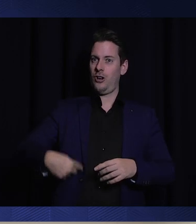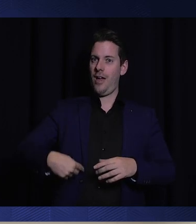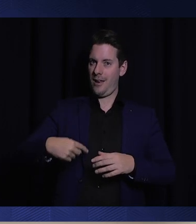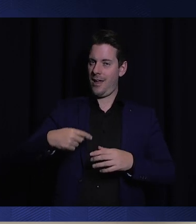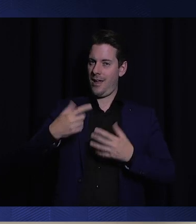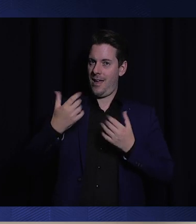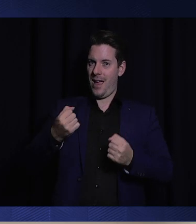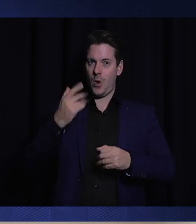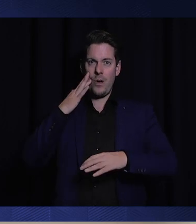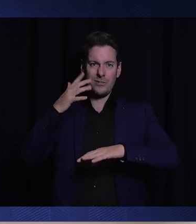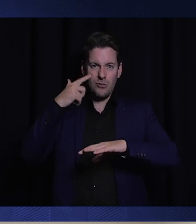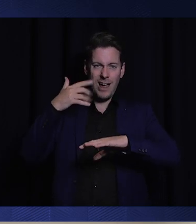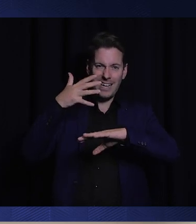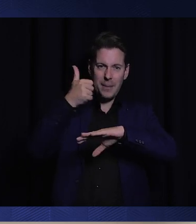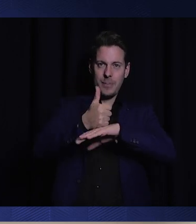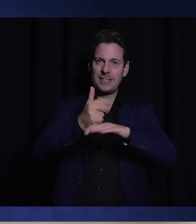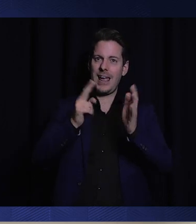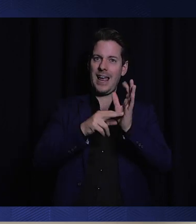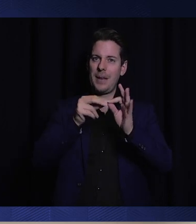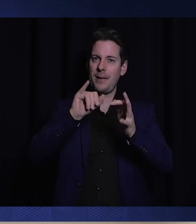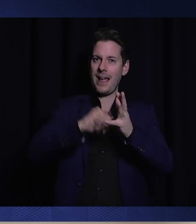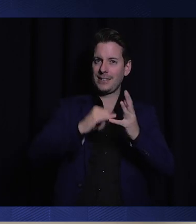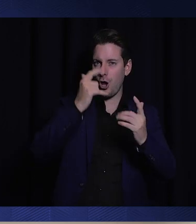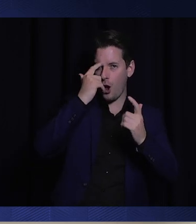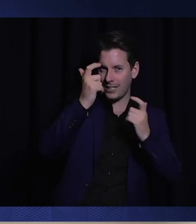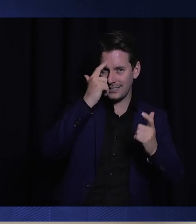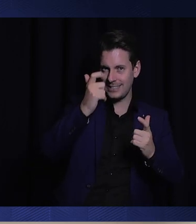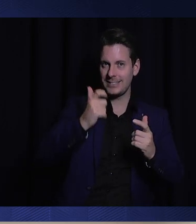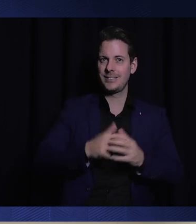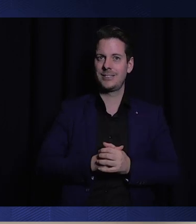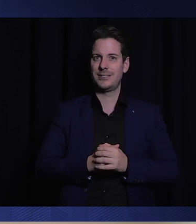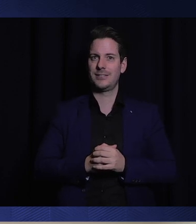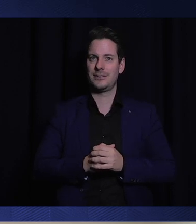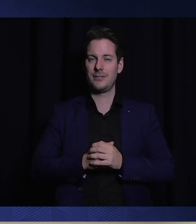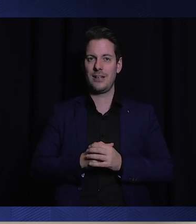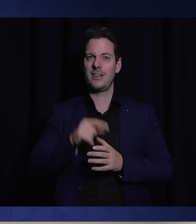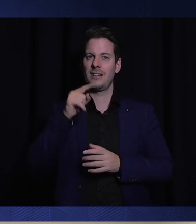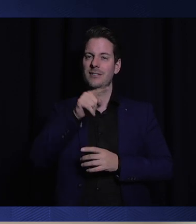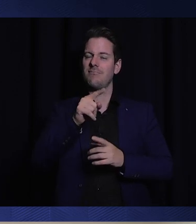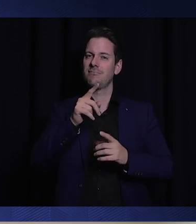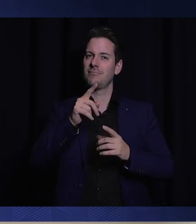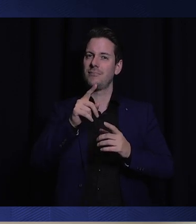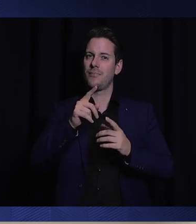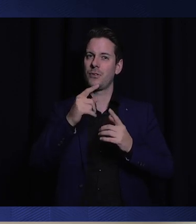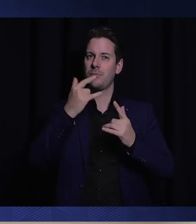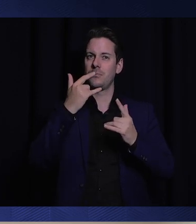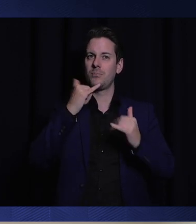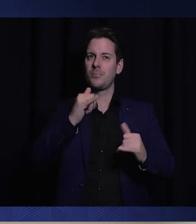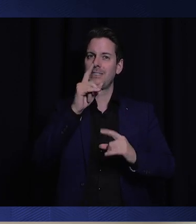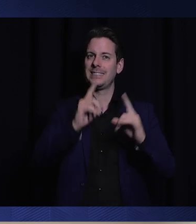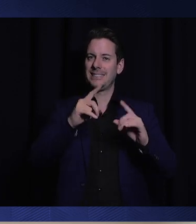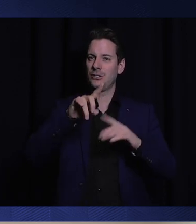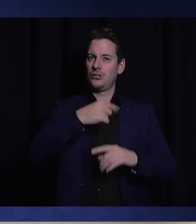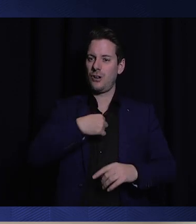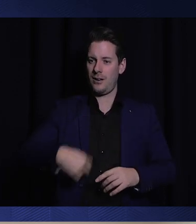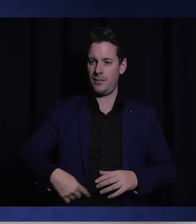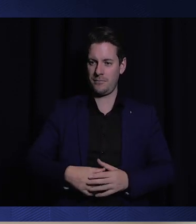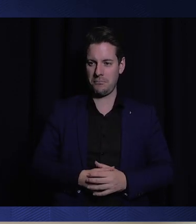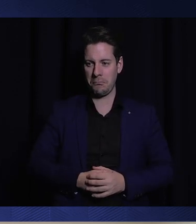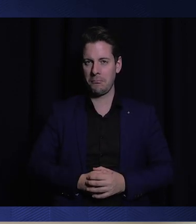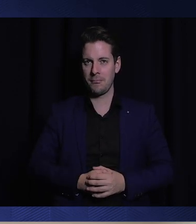practices. In essence, it's a recognition of the role of nature to help us address the many challenges we